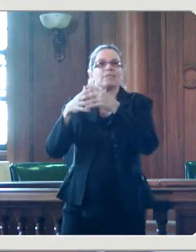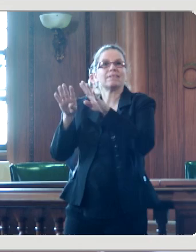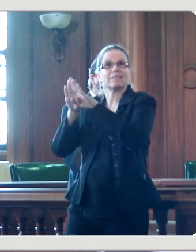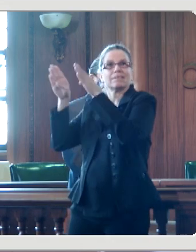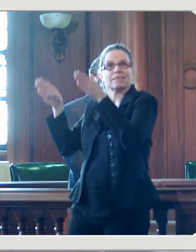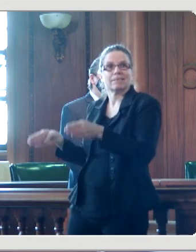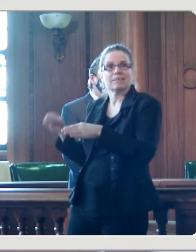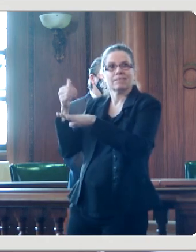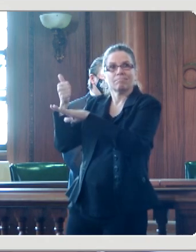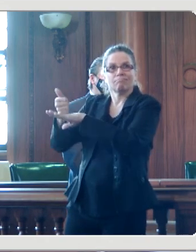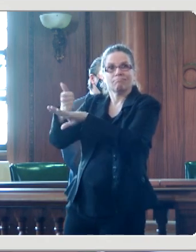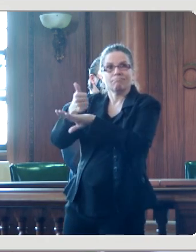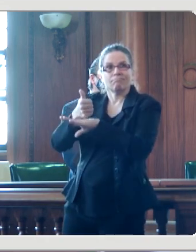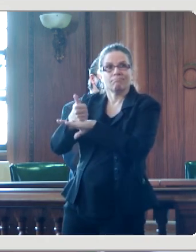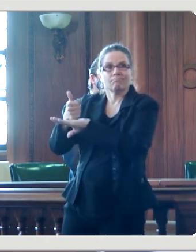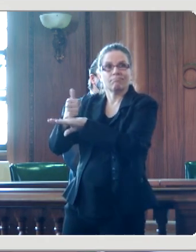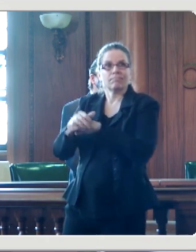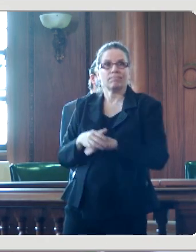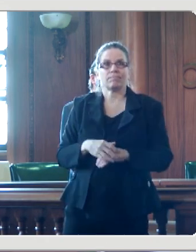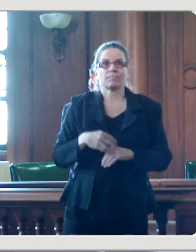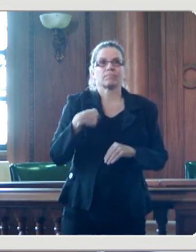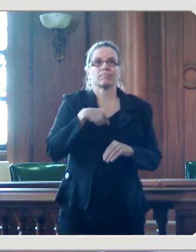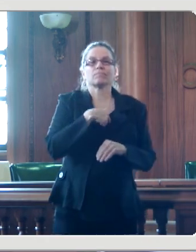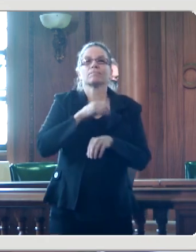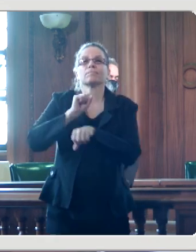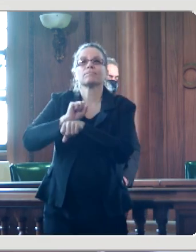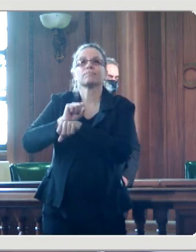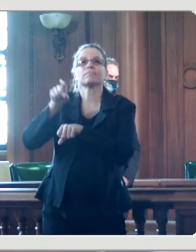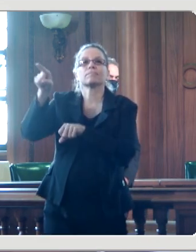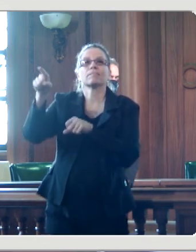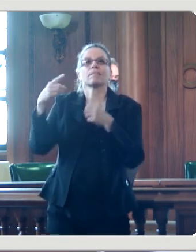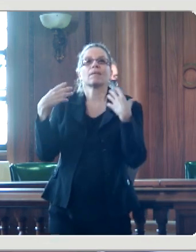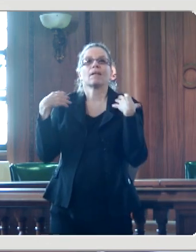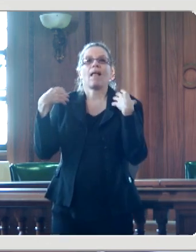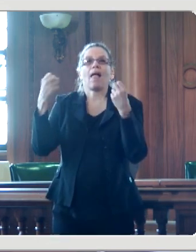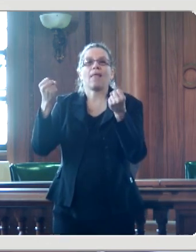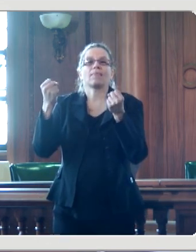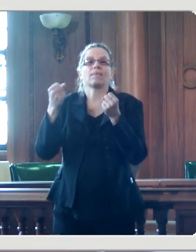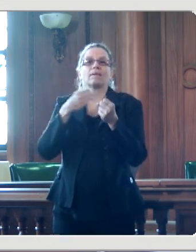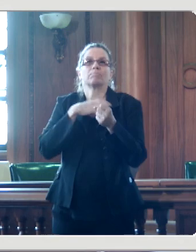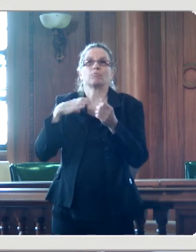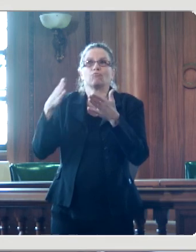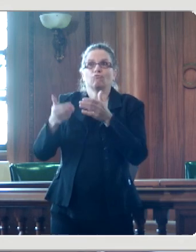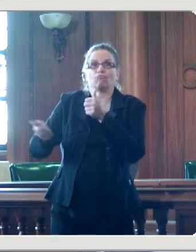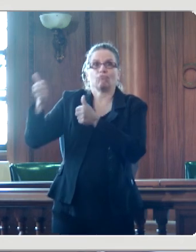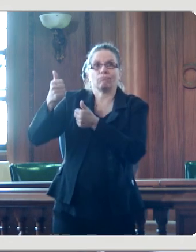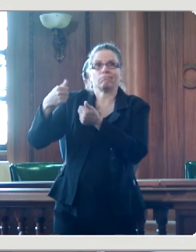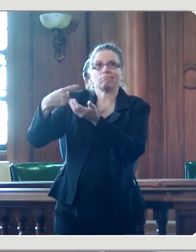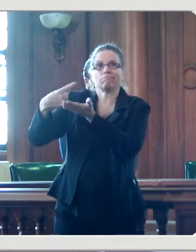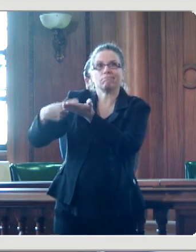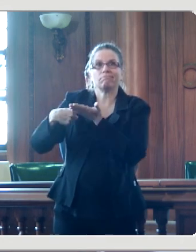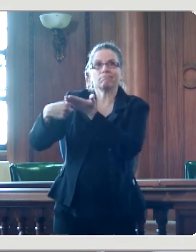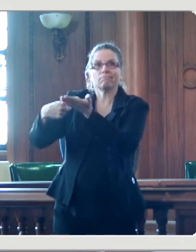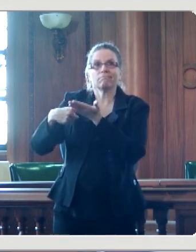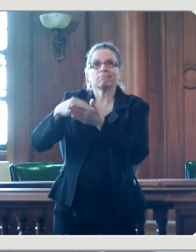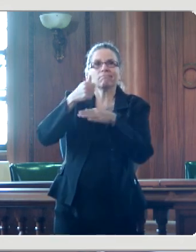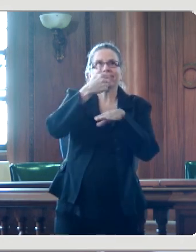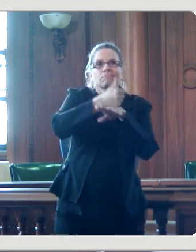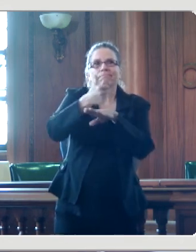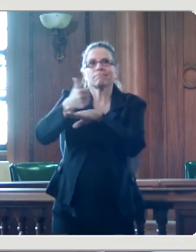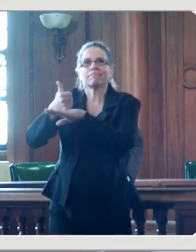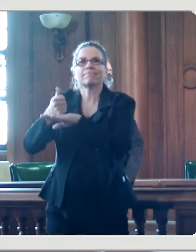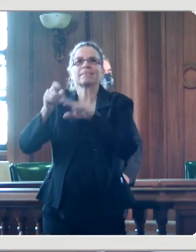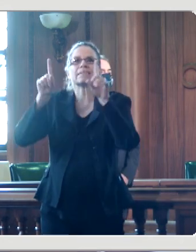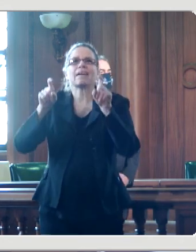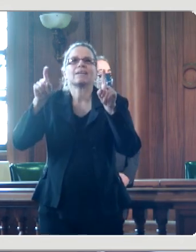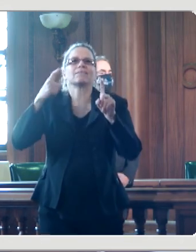and the superintendent over the weekend to work out the details for that site. And just a reminder to the public, if you are scheduled